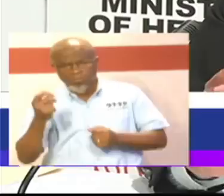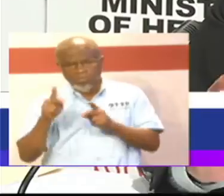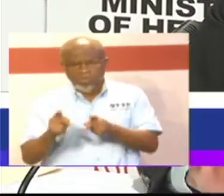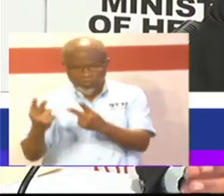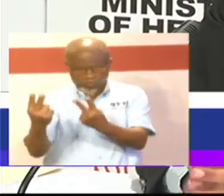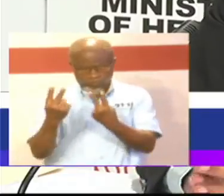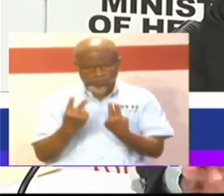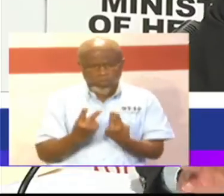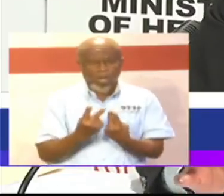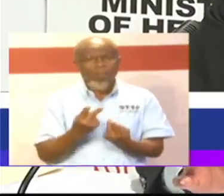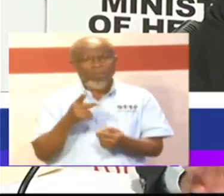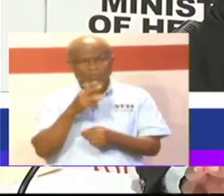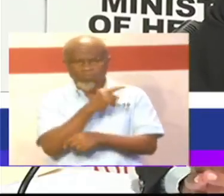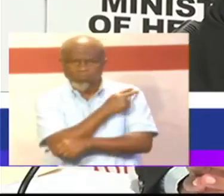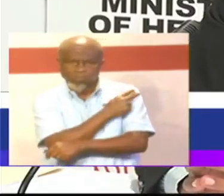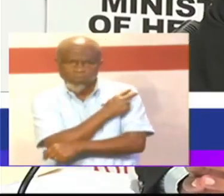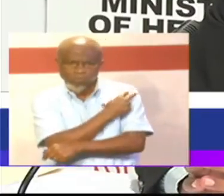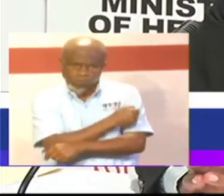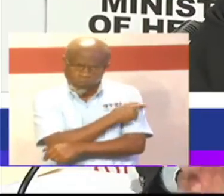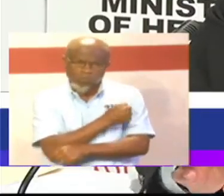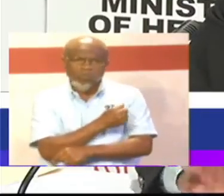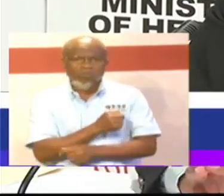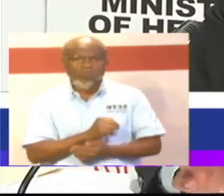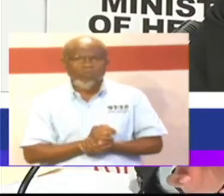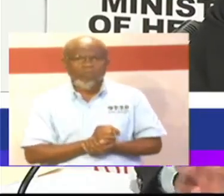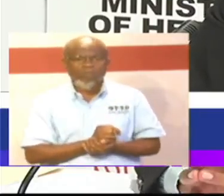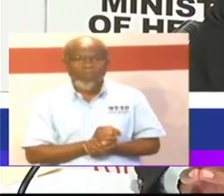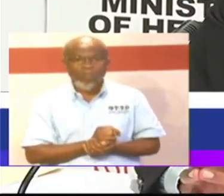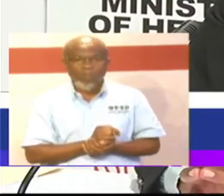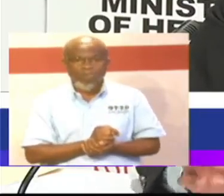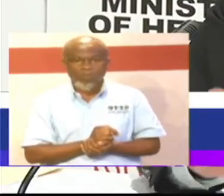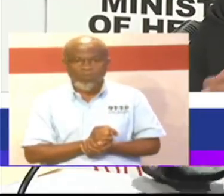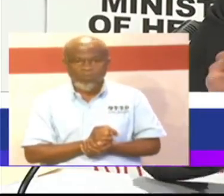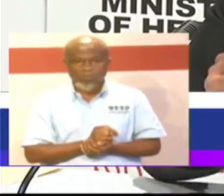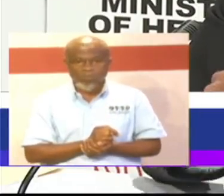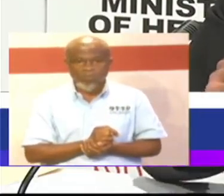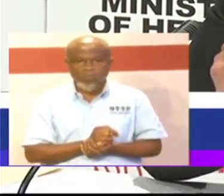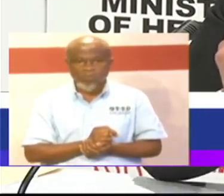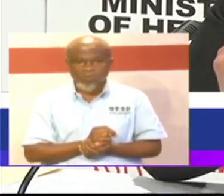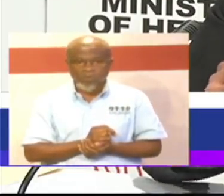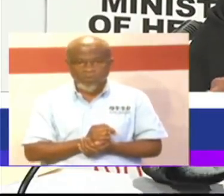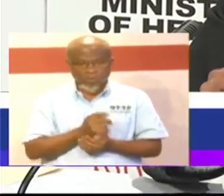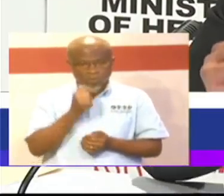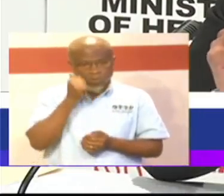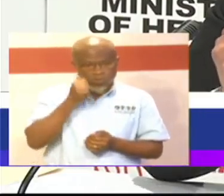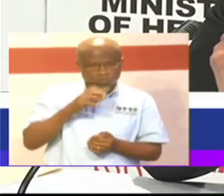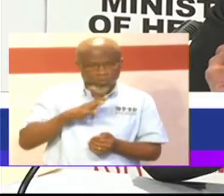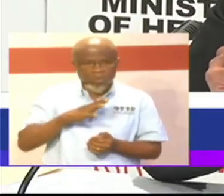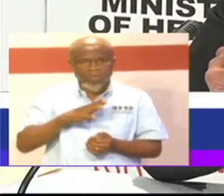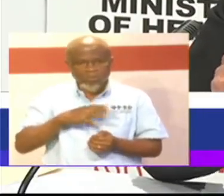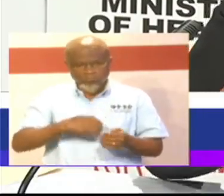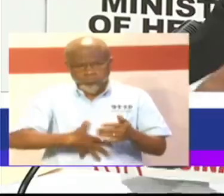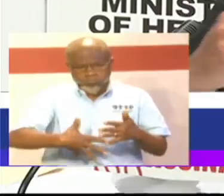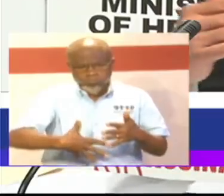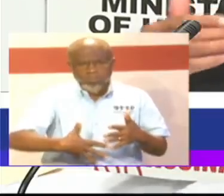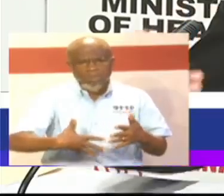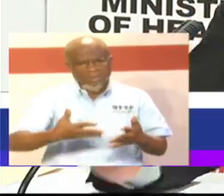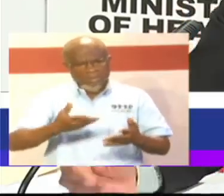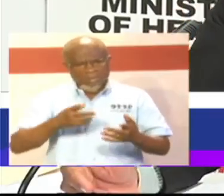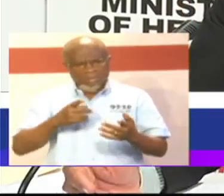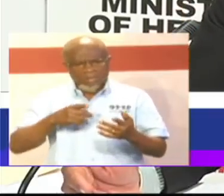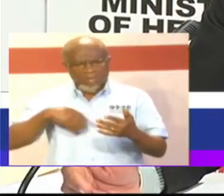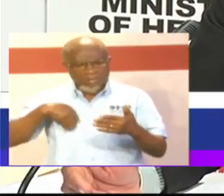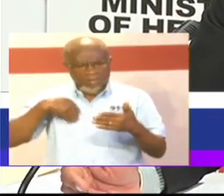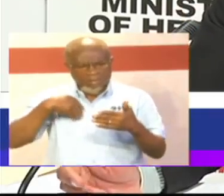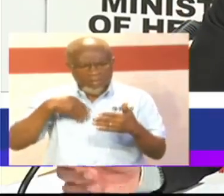to advise and emphasize this, that these are patients who are getting infected in